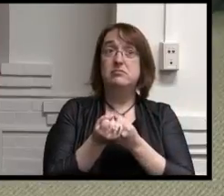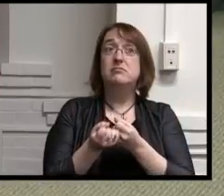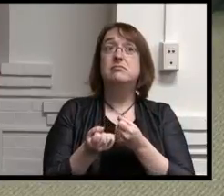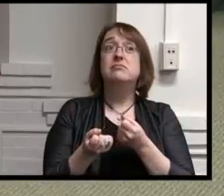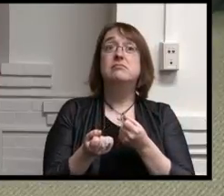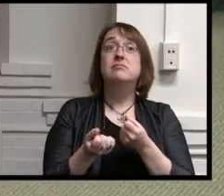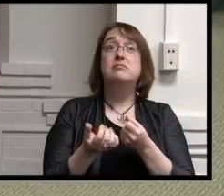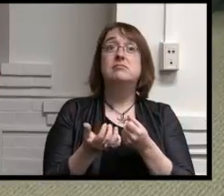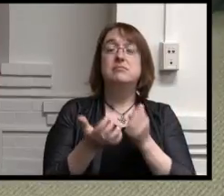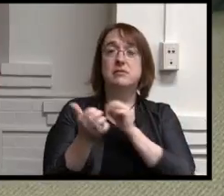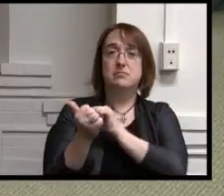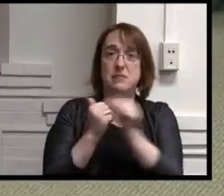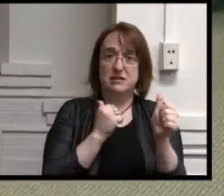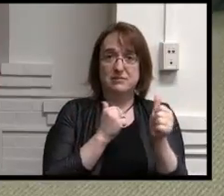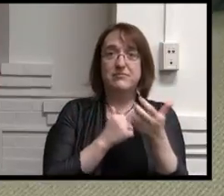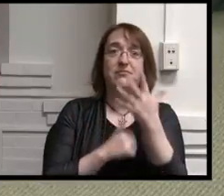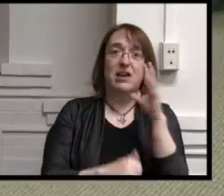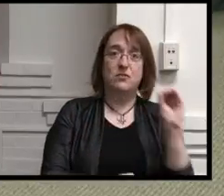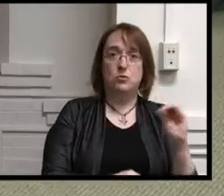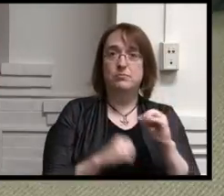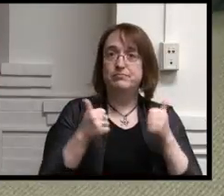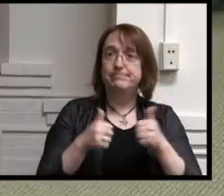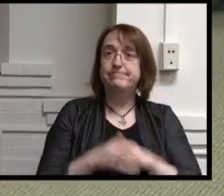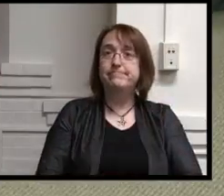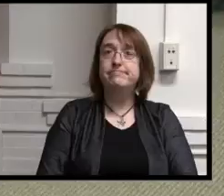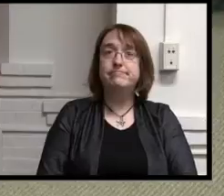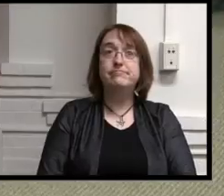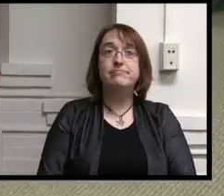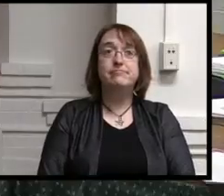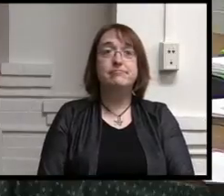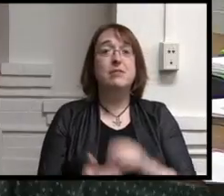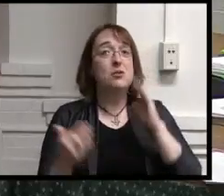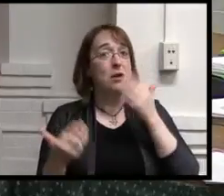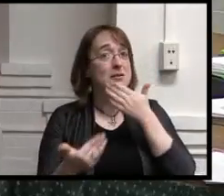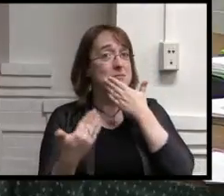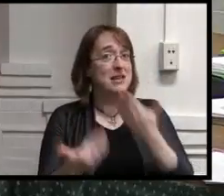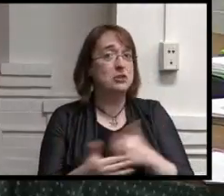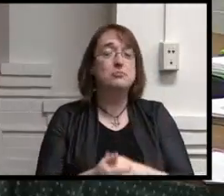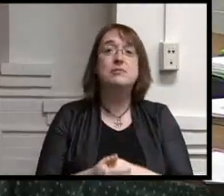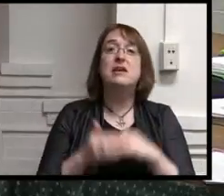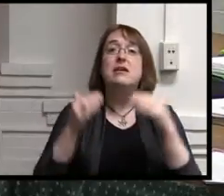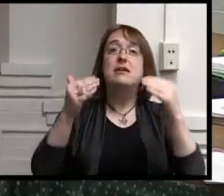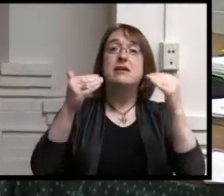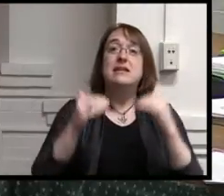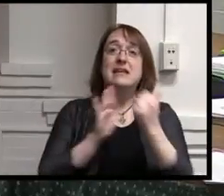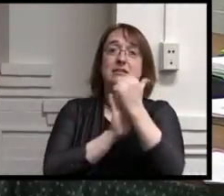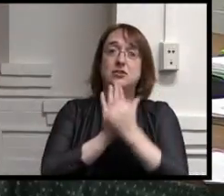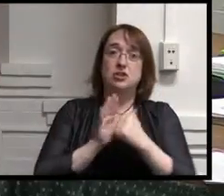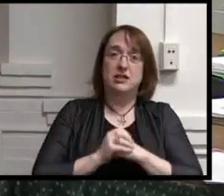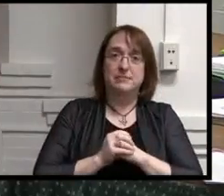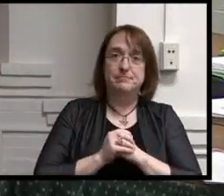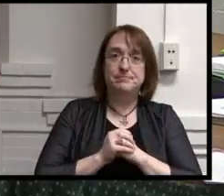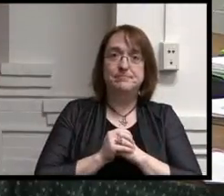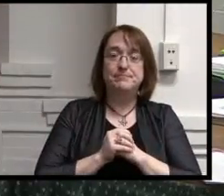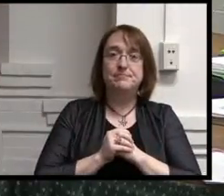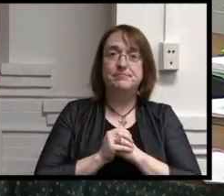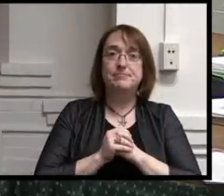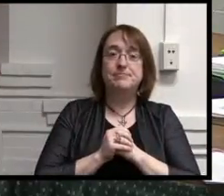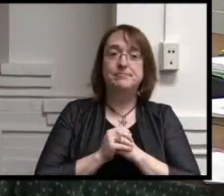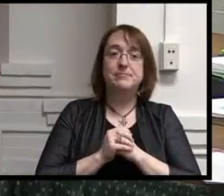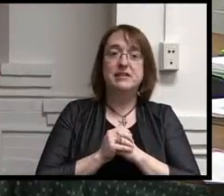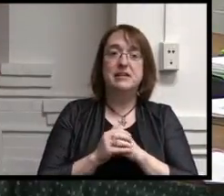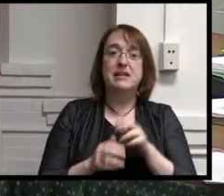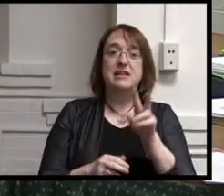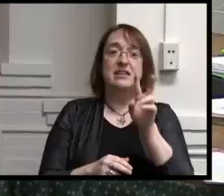abstaining? That carries 5-0. Thanks, Rod. You're welcome. Good night. All right. Next item on tonight's agenda is to close out